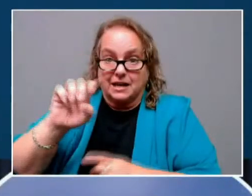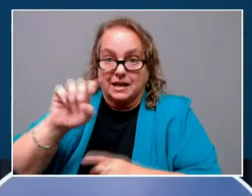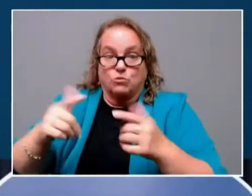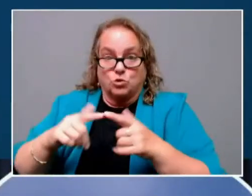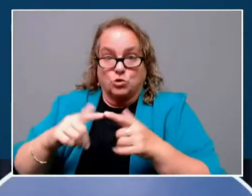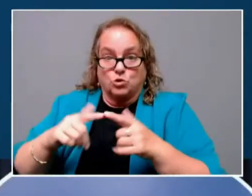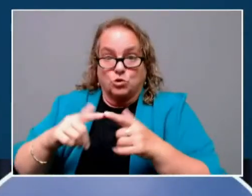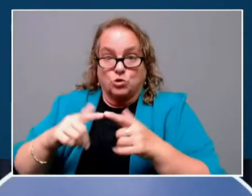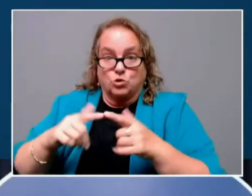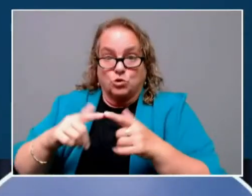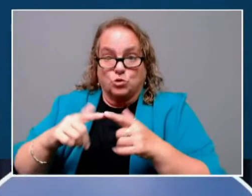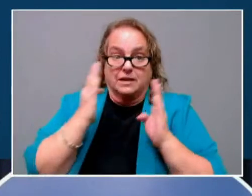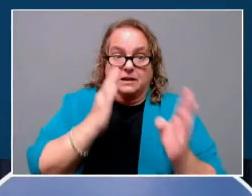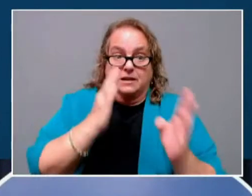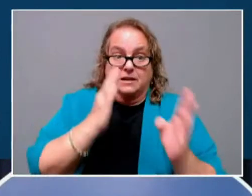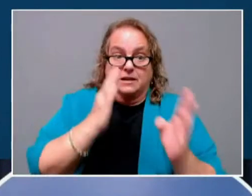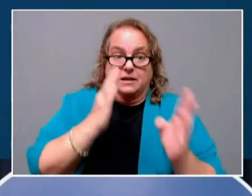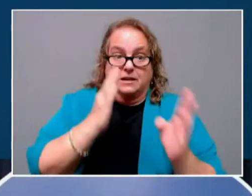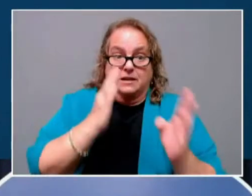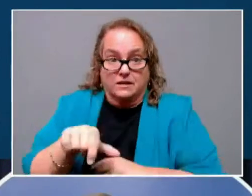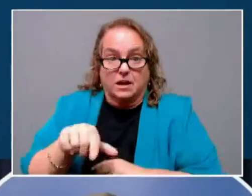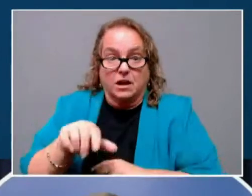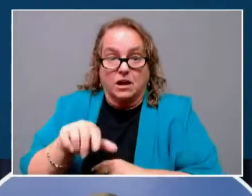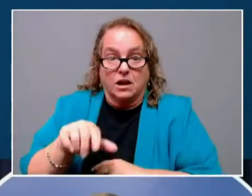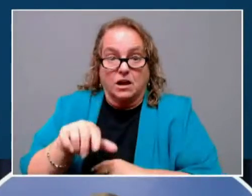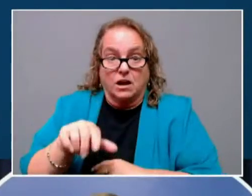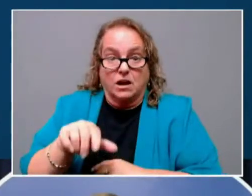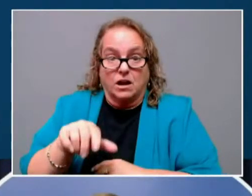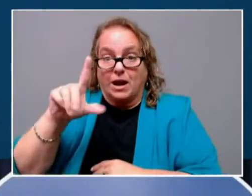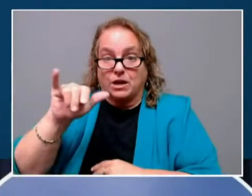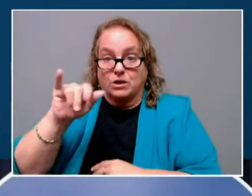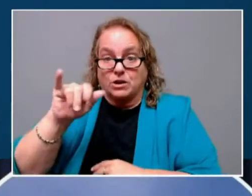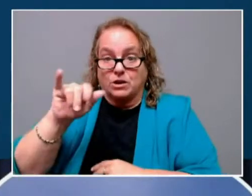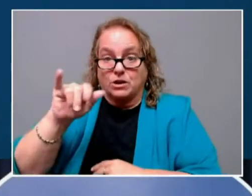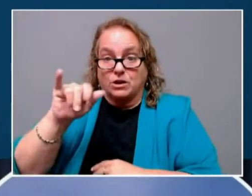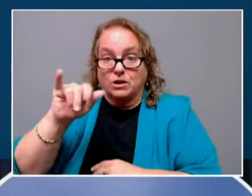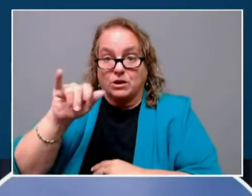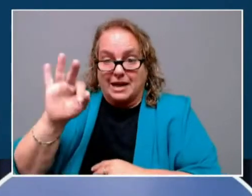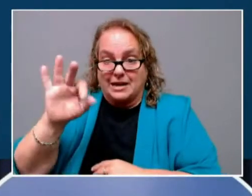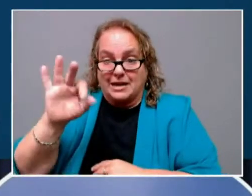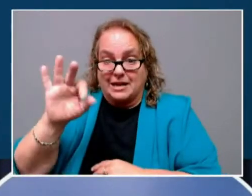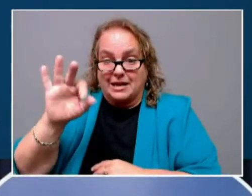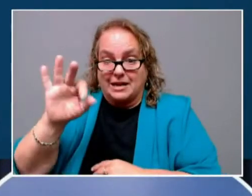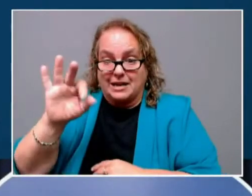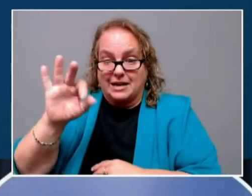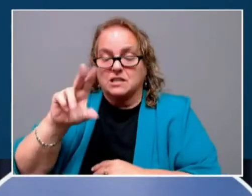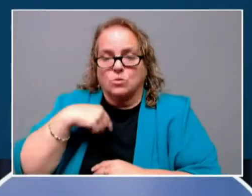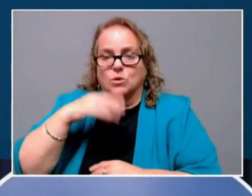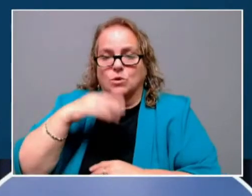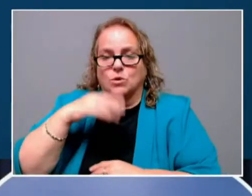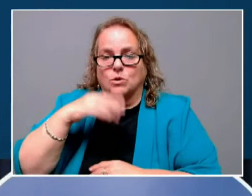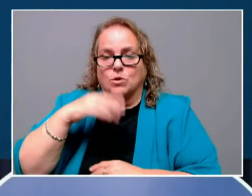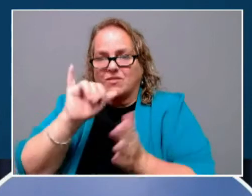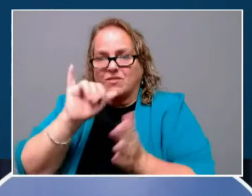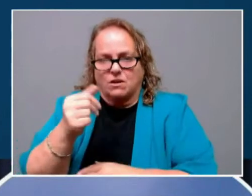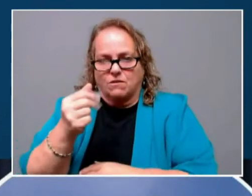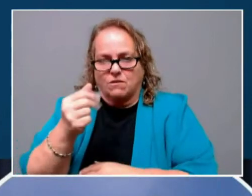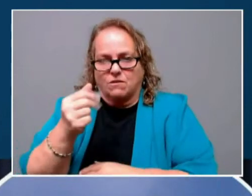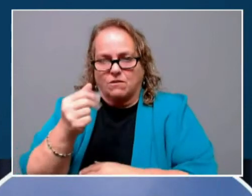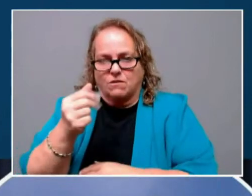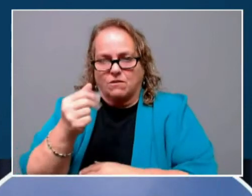of population that is from the 2019 census. We'll show you that in a minute. Next